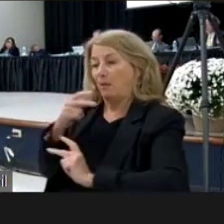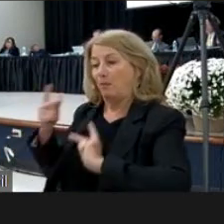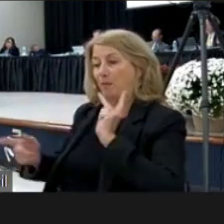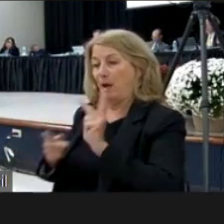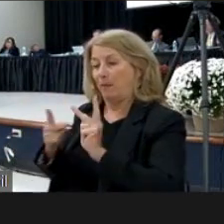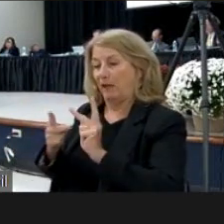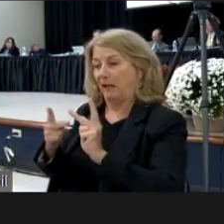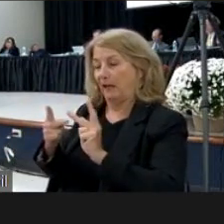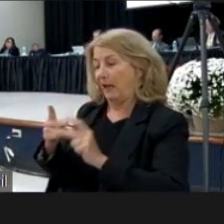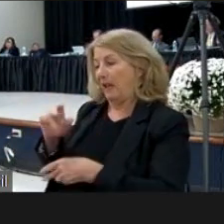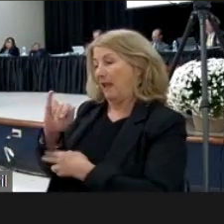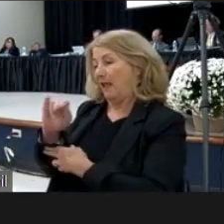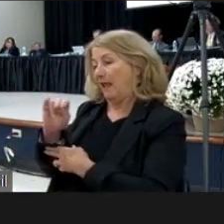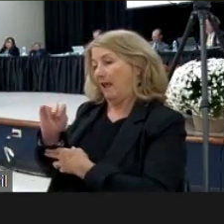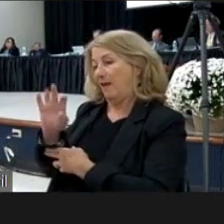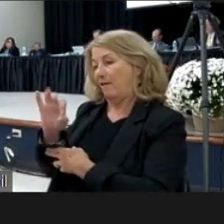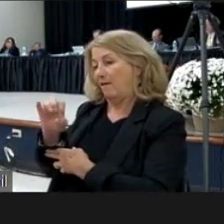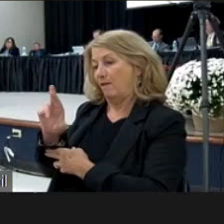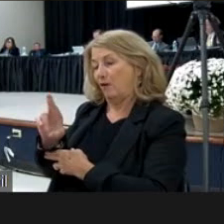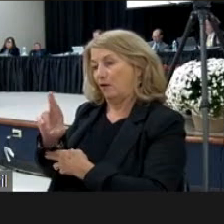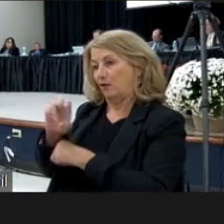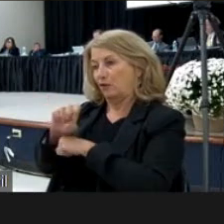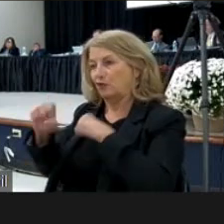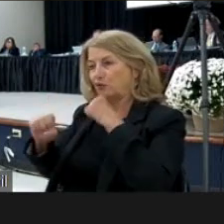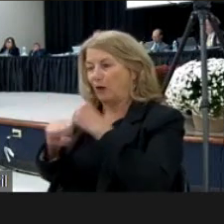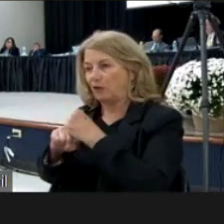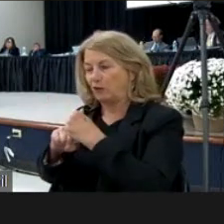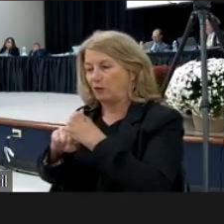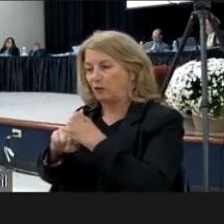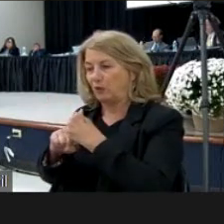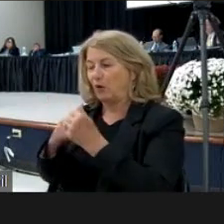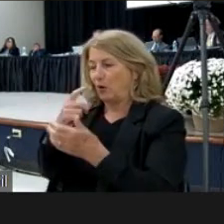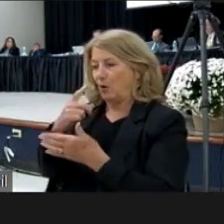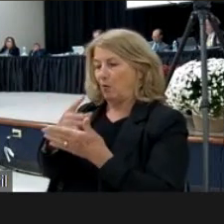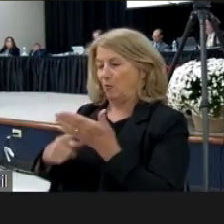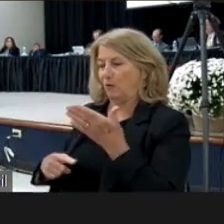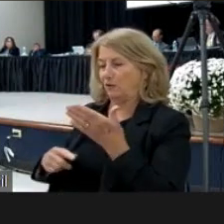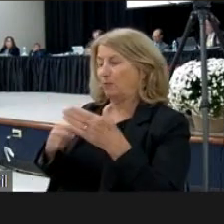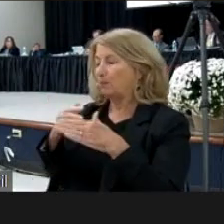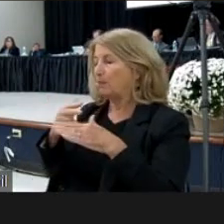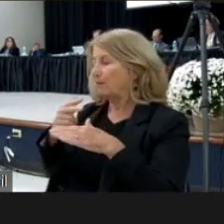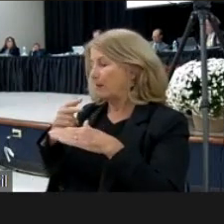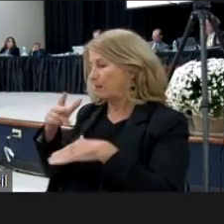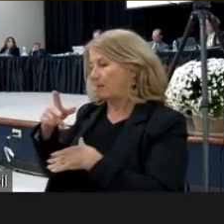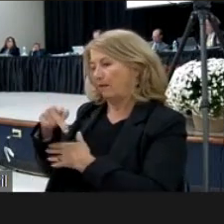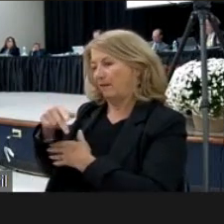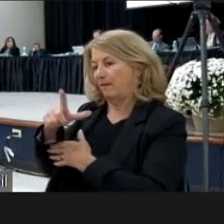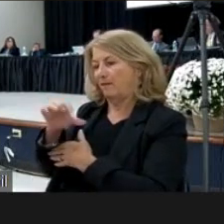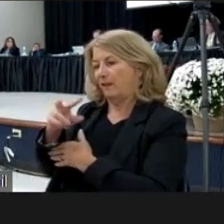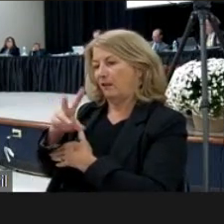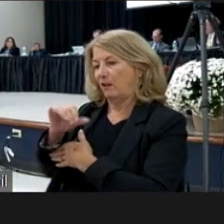is outside of the pavilion and the pavilion garage.